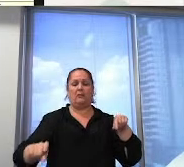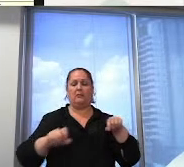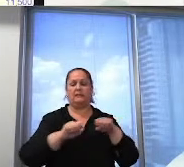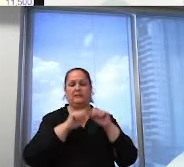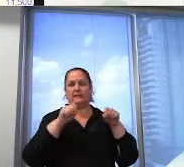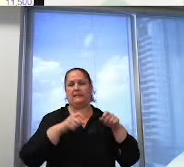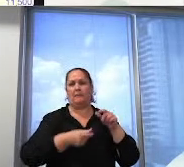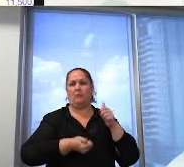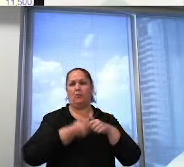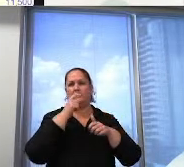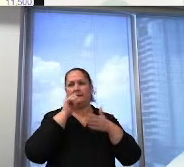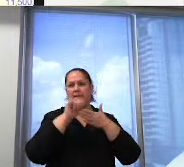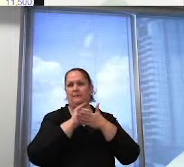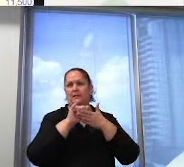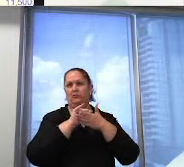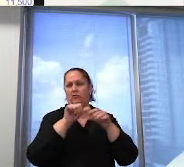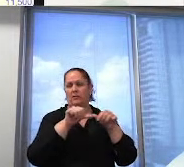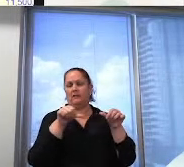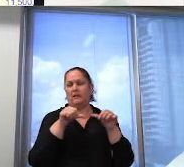the same